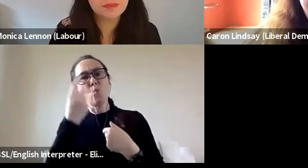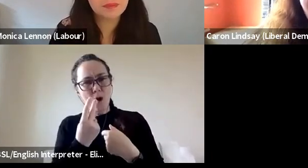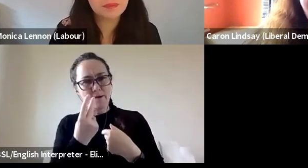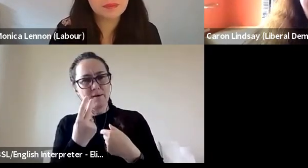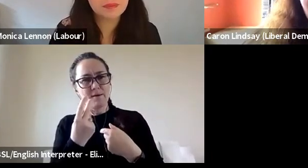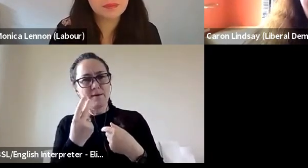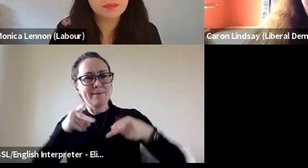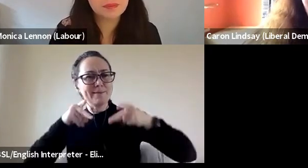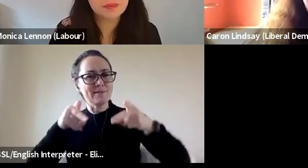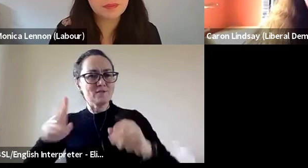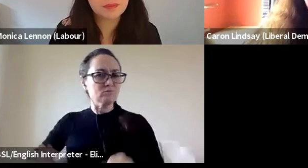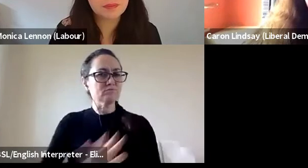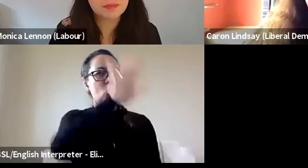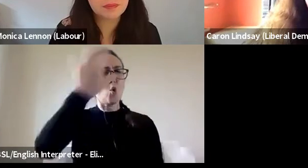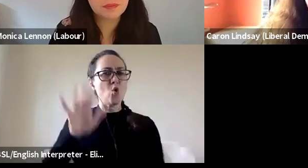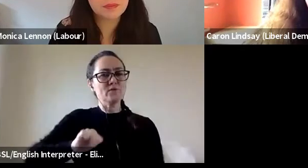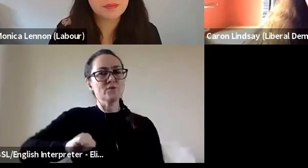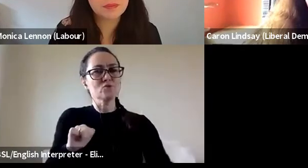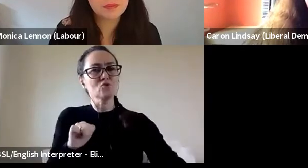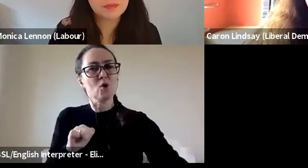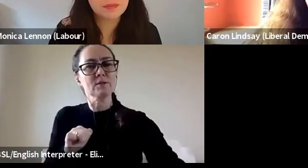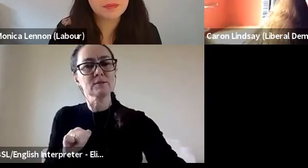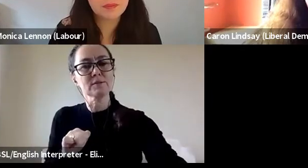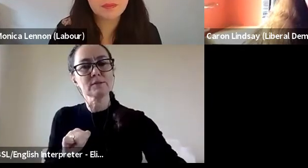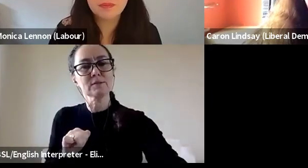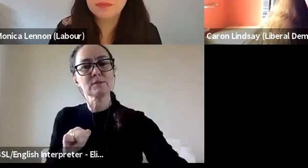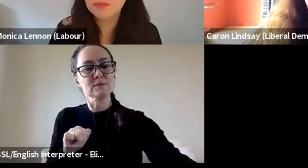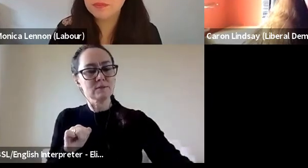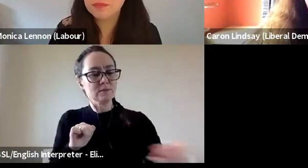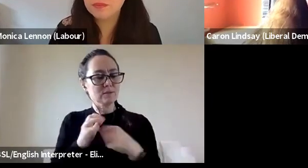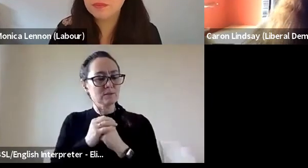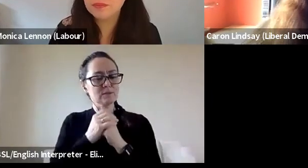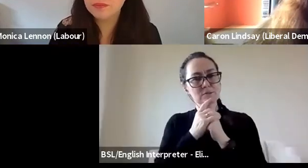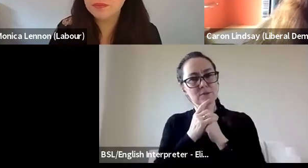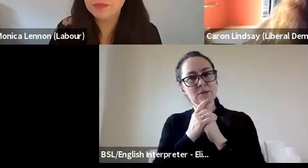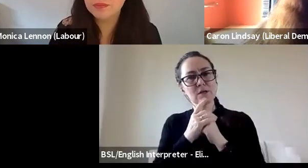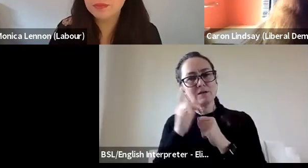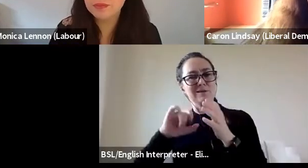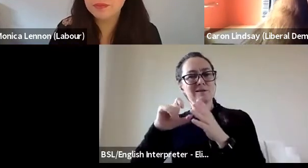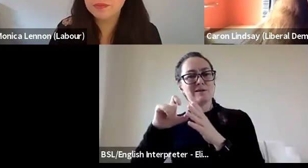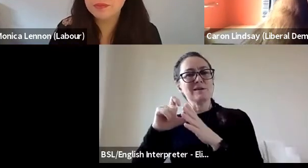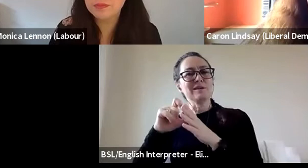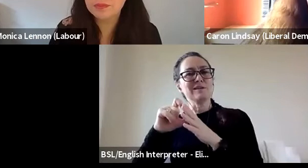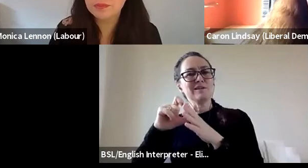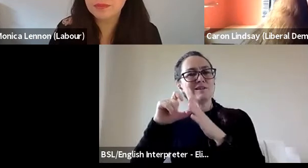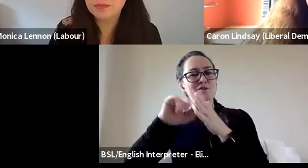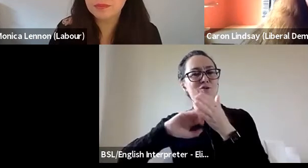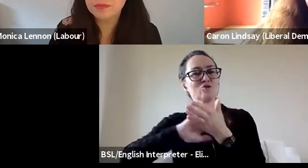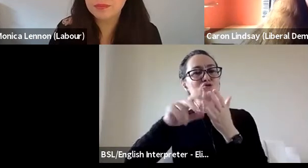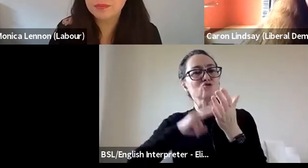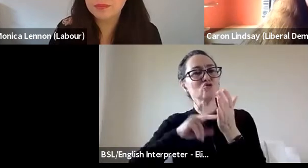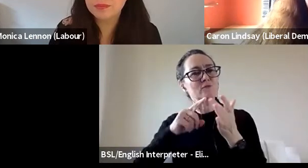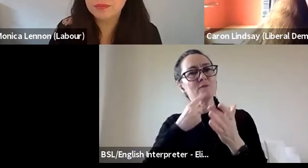Scotland? Asks Dennis Robert Shovlin. Apologies if I've not pronounced that properly. You know, do we need to